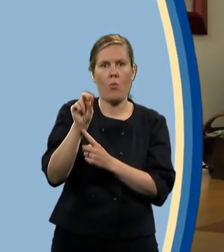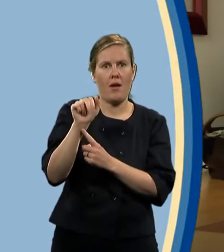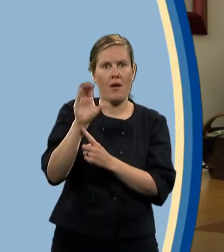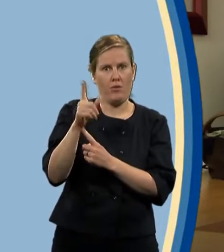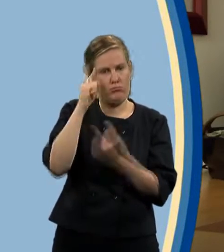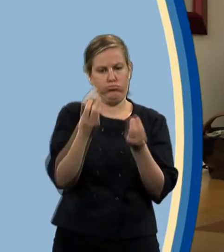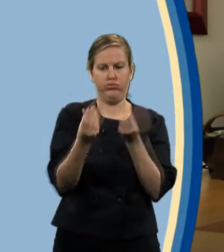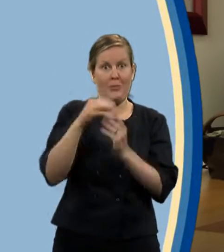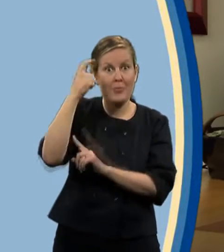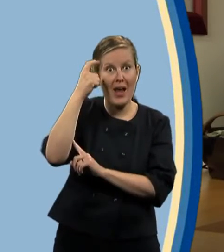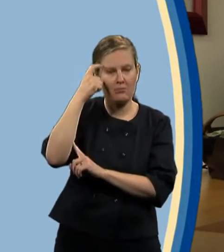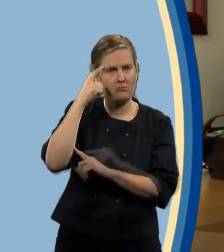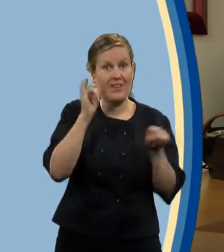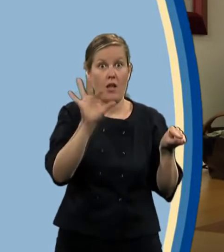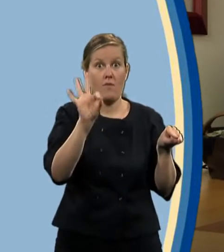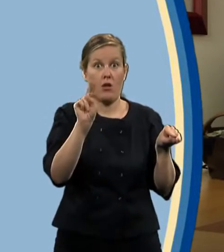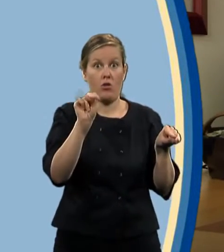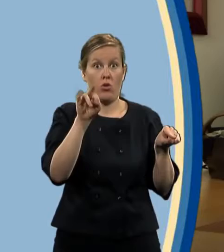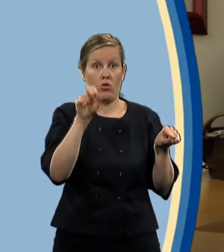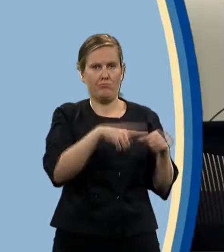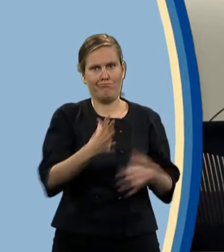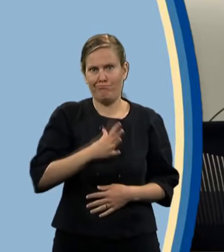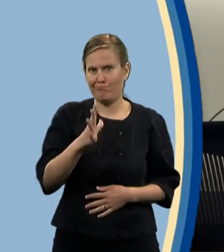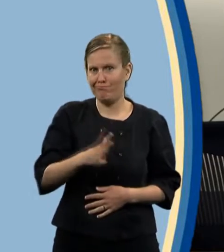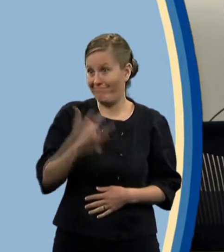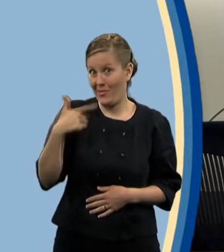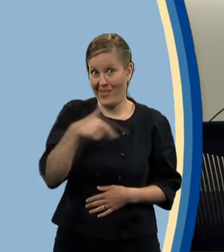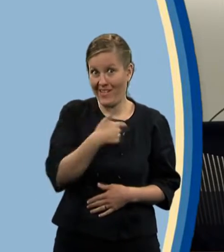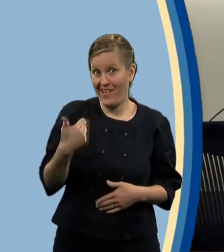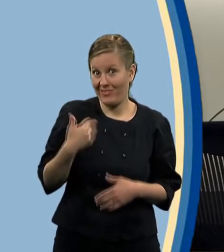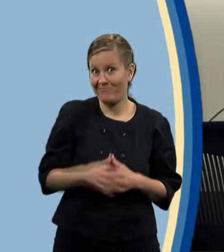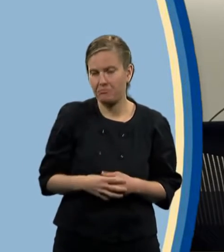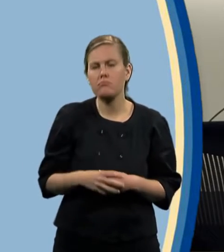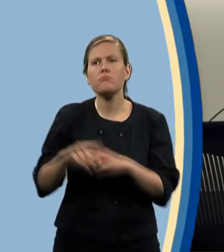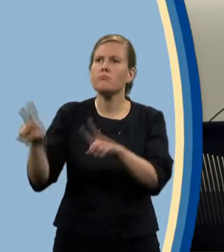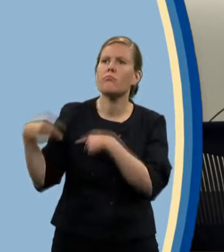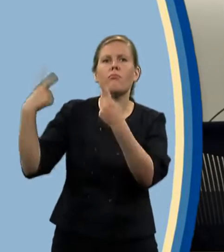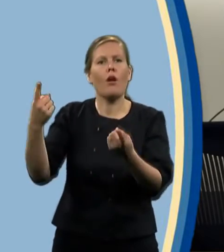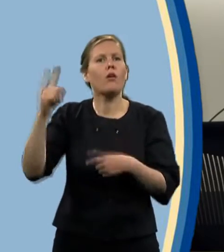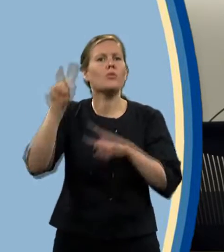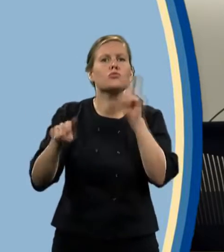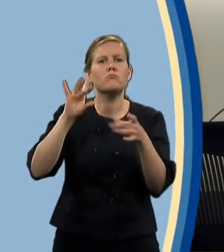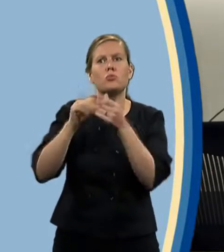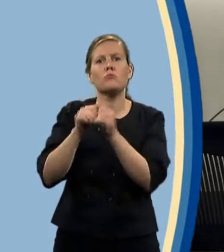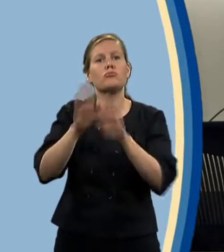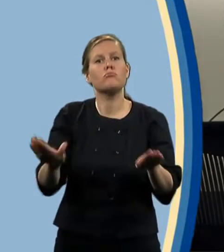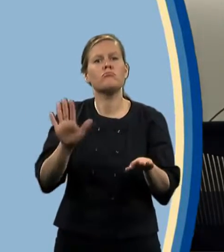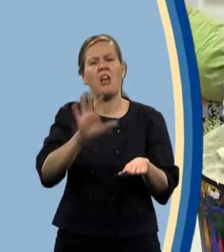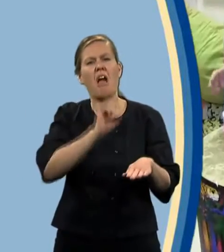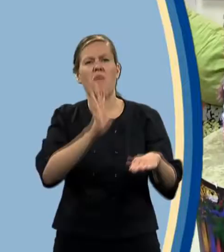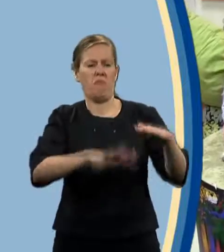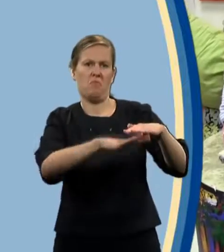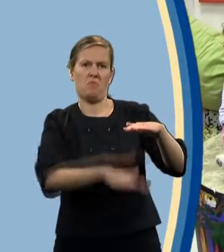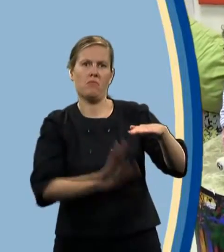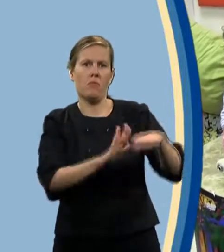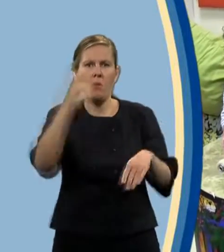fMRI. So we are very lucky to have this system. We are able to answer brand new questions about the nature of human language acquisition